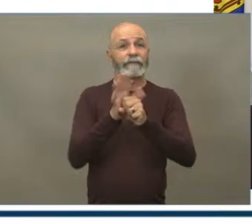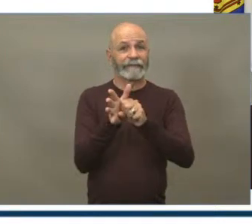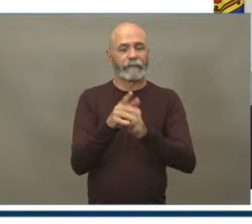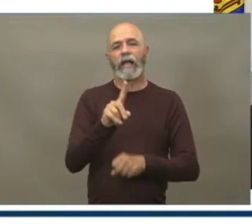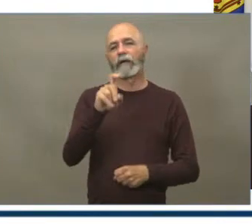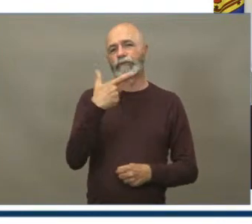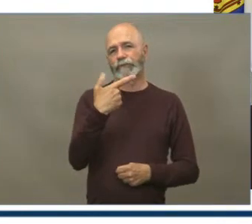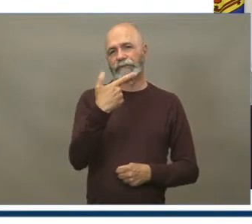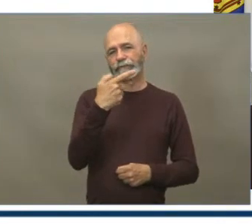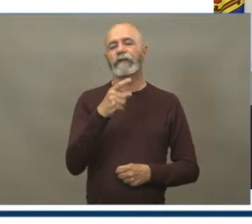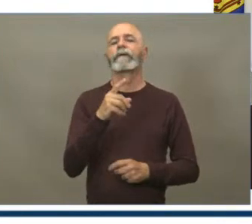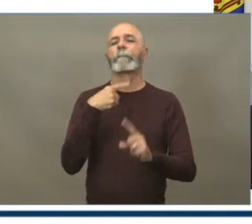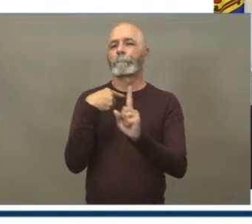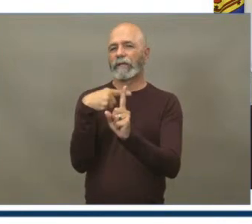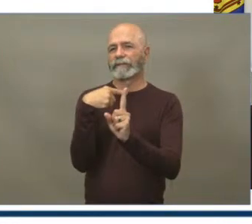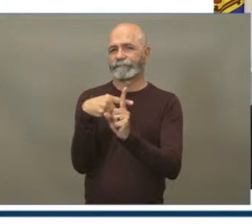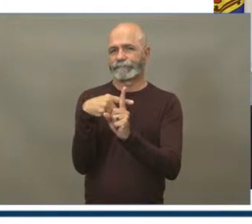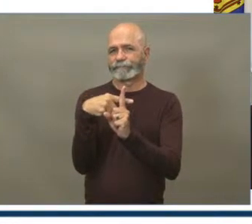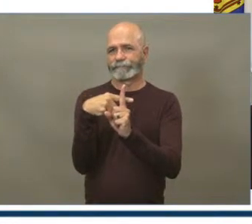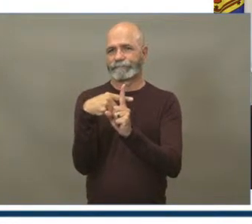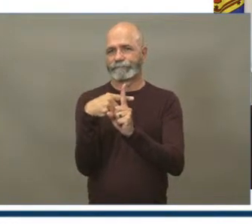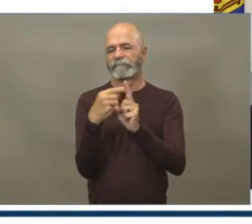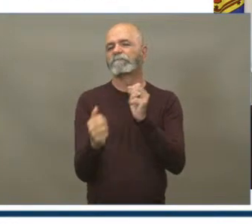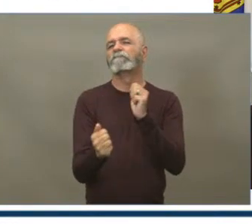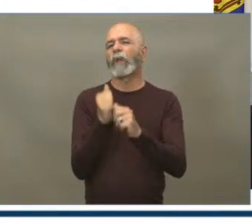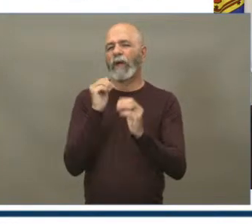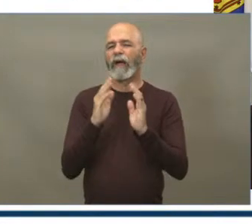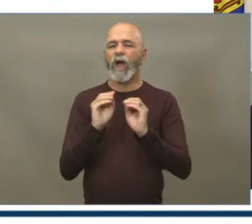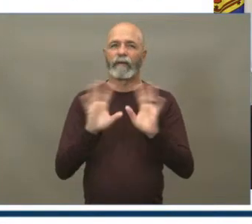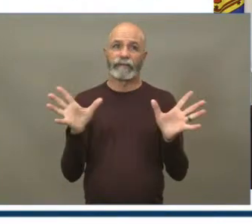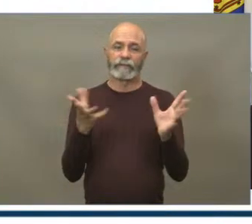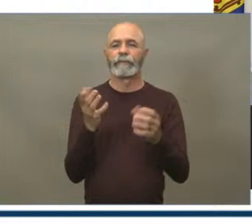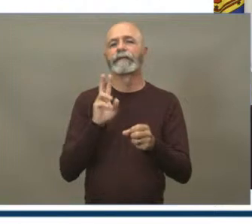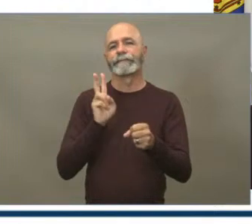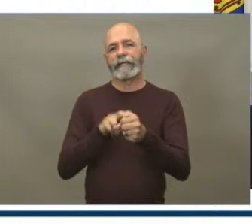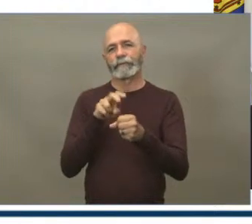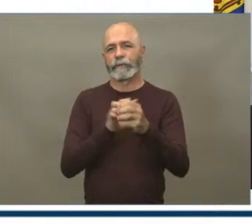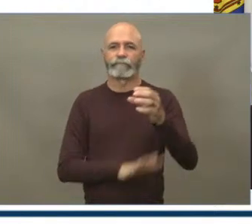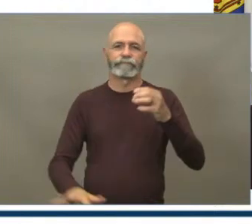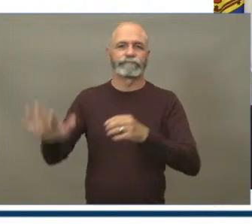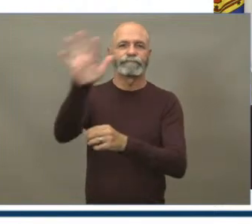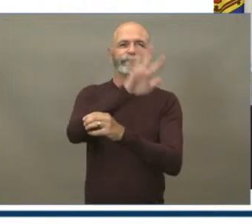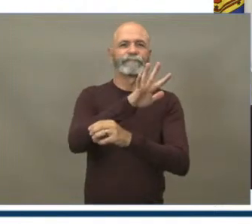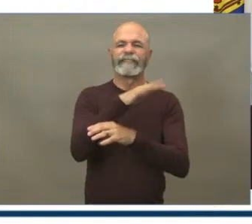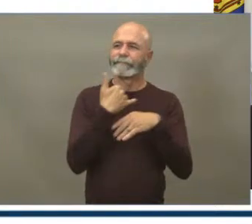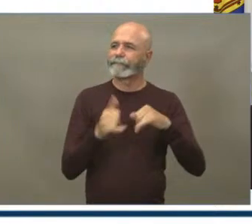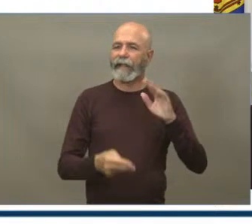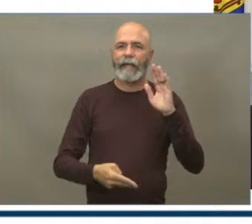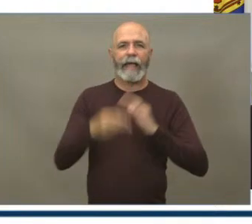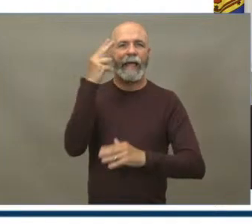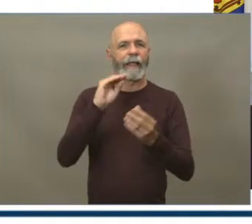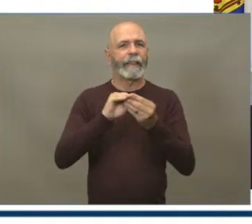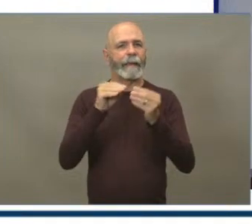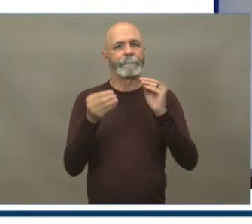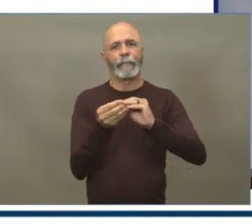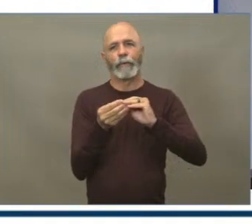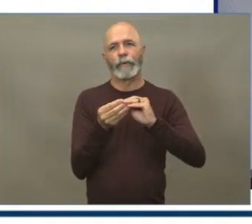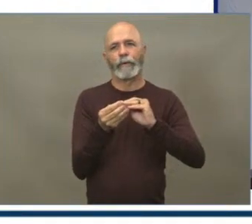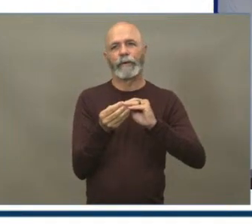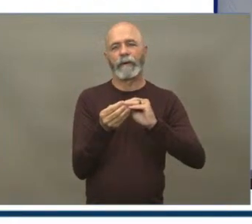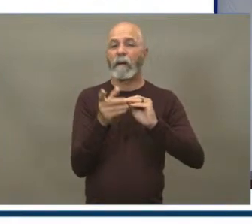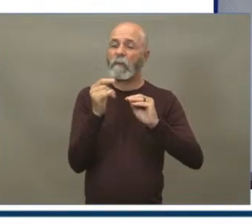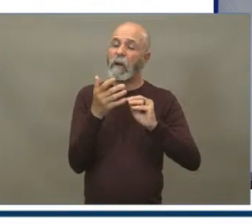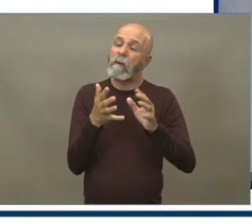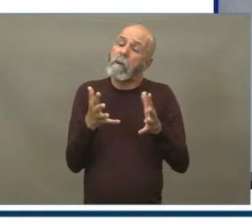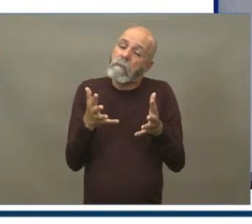system, again, mostly in the HRM area. That number is still high, but obviously it's starting to look a bit better.